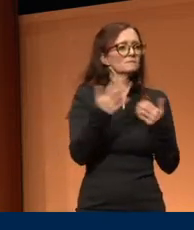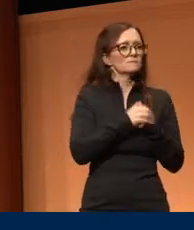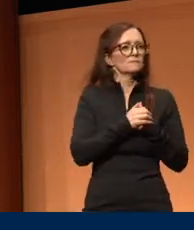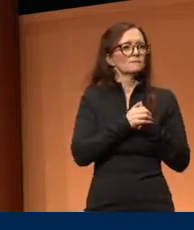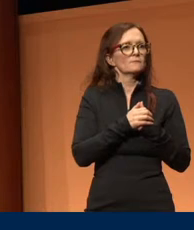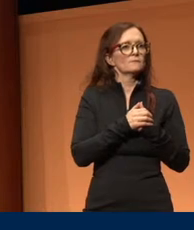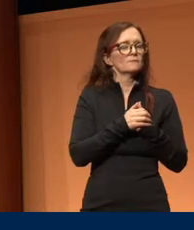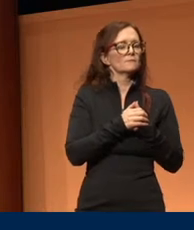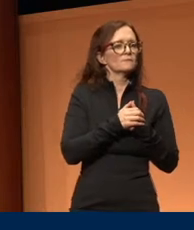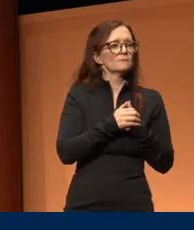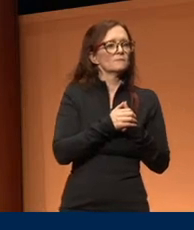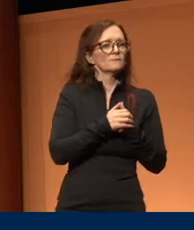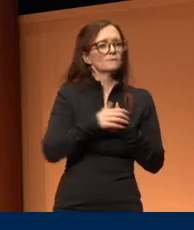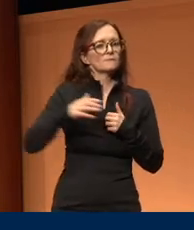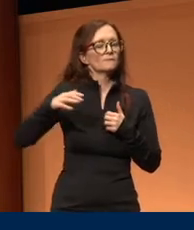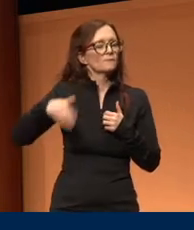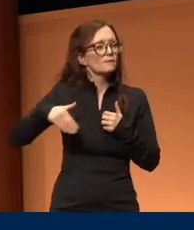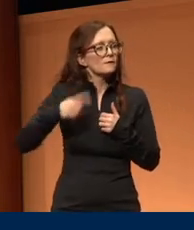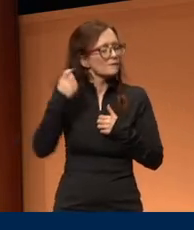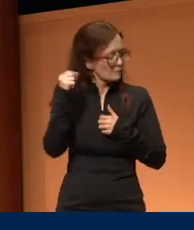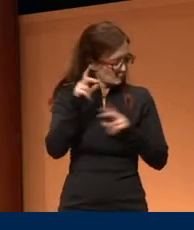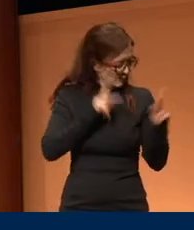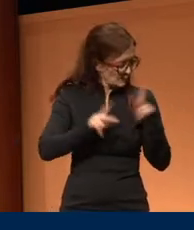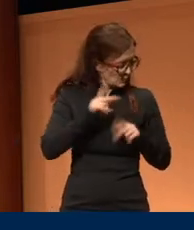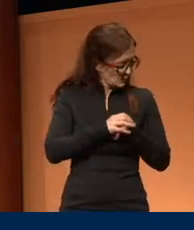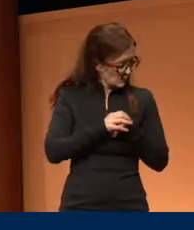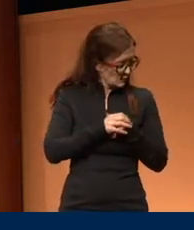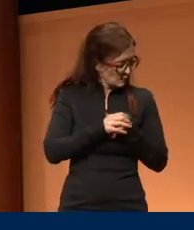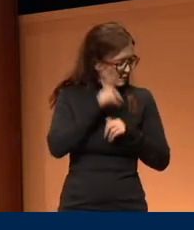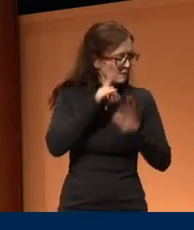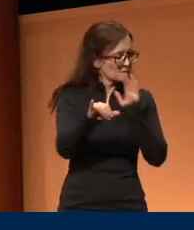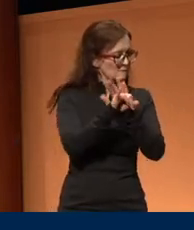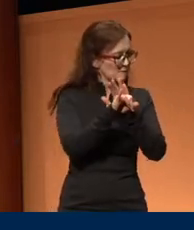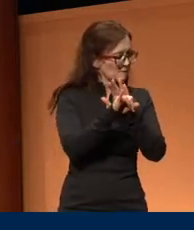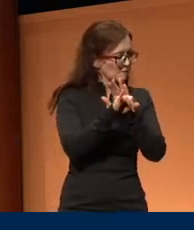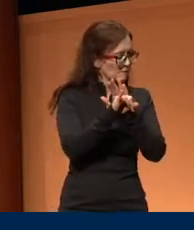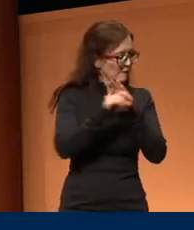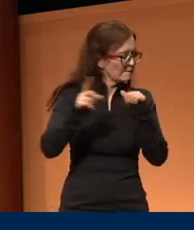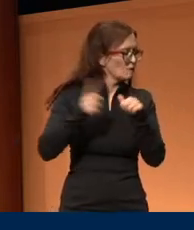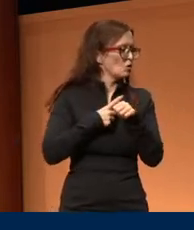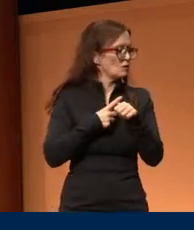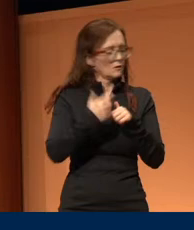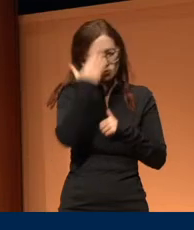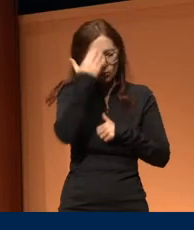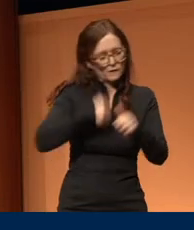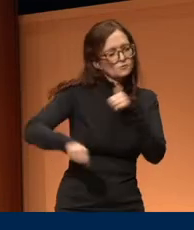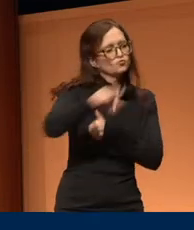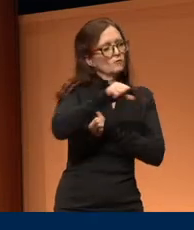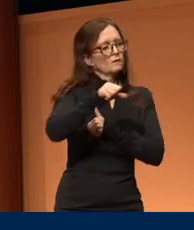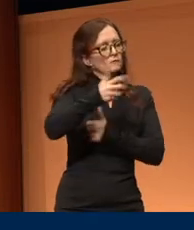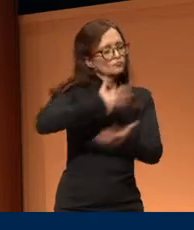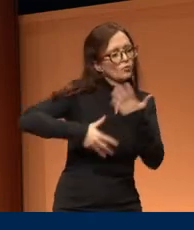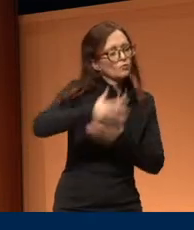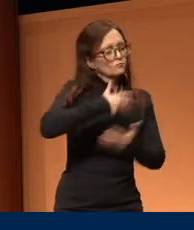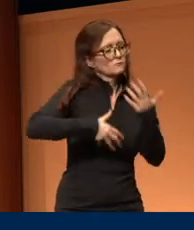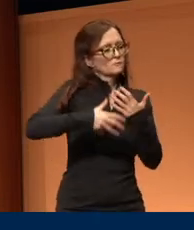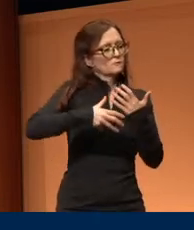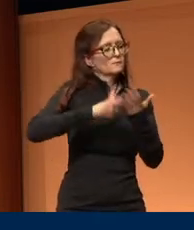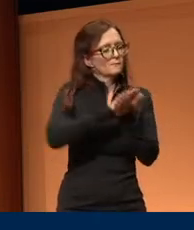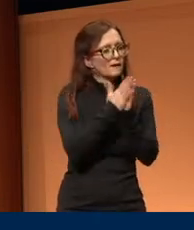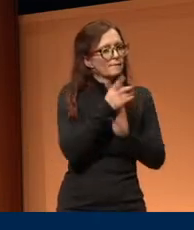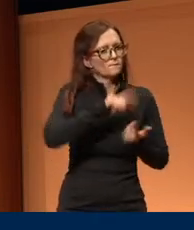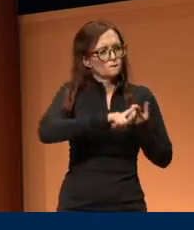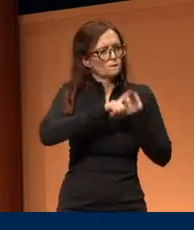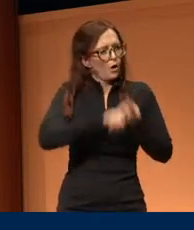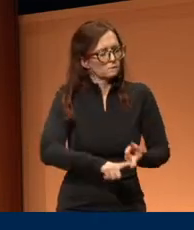these labels were not part of the way people identified initially and came to know each other, socialize, and befriend each